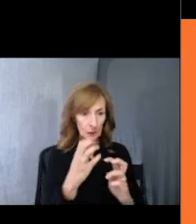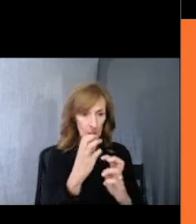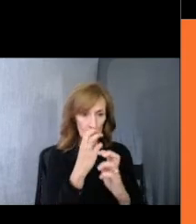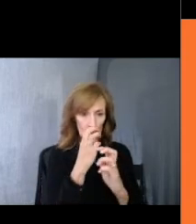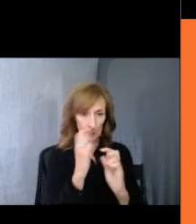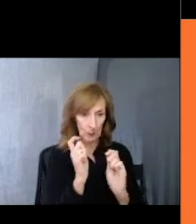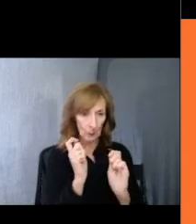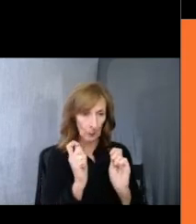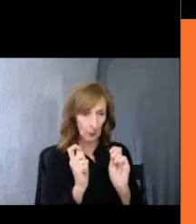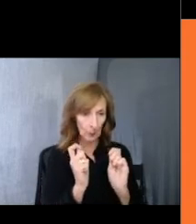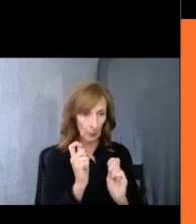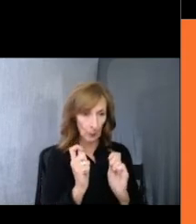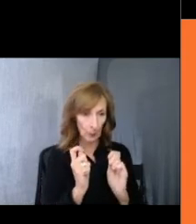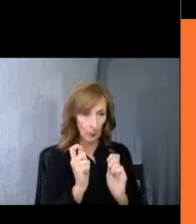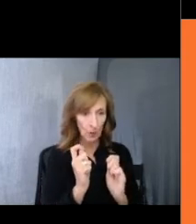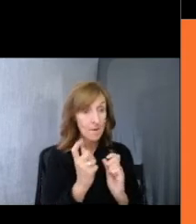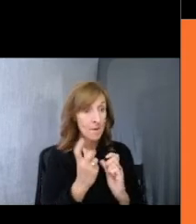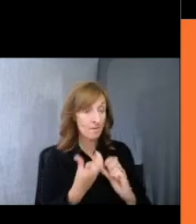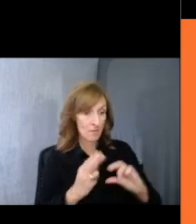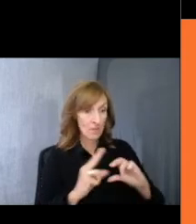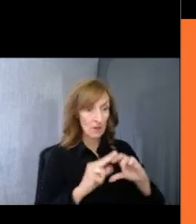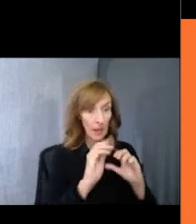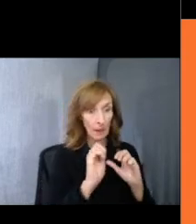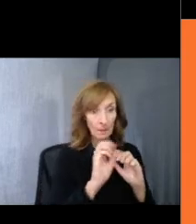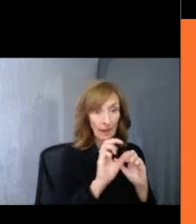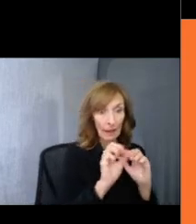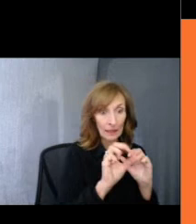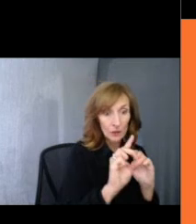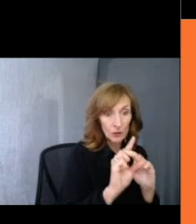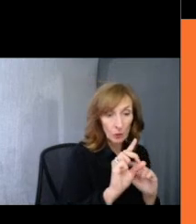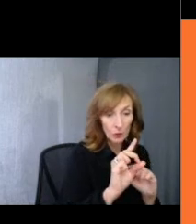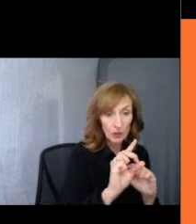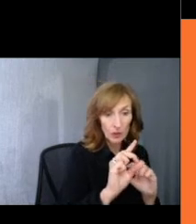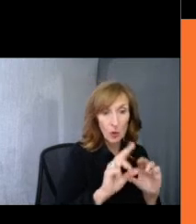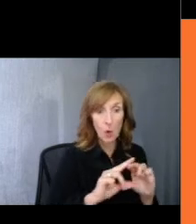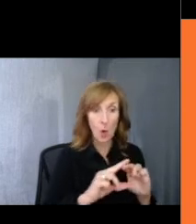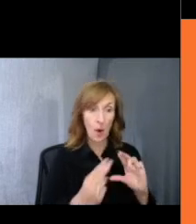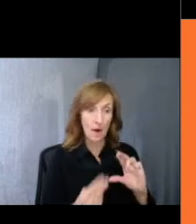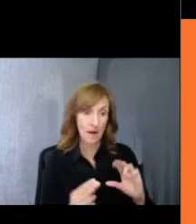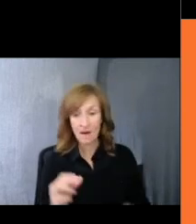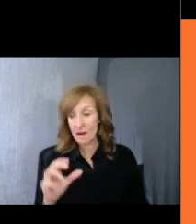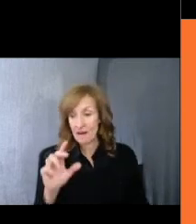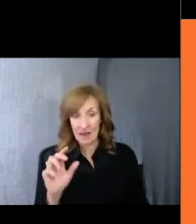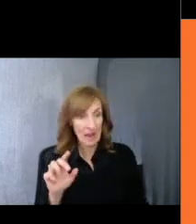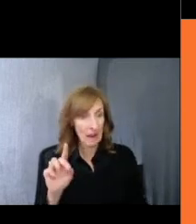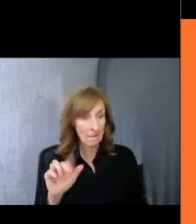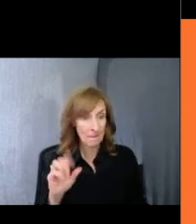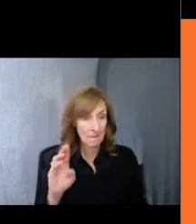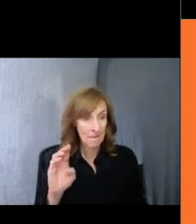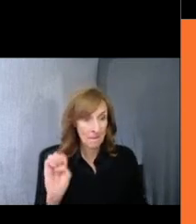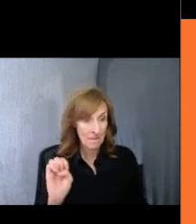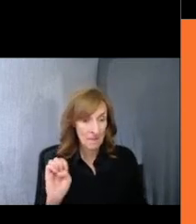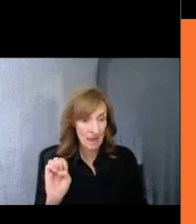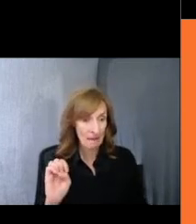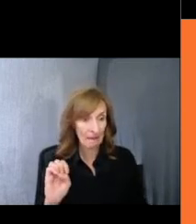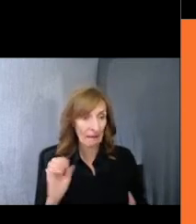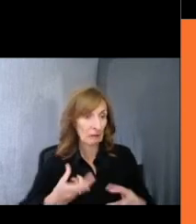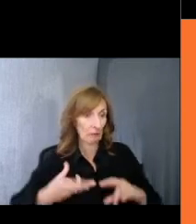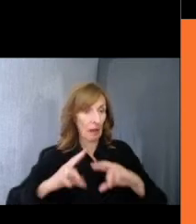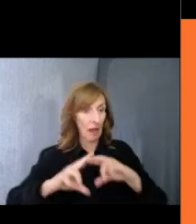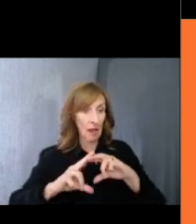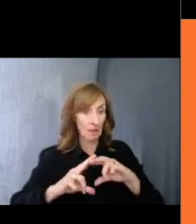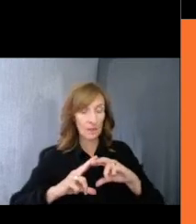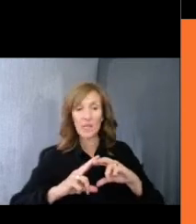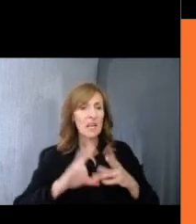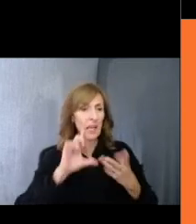acidosis or increased acid in the blood, or alkalosis, which is increased base in the blood, can really disrupt all of our other